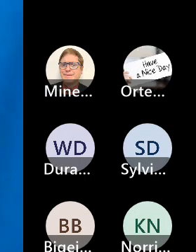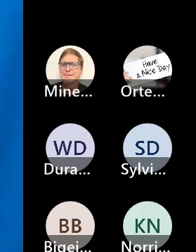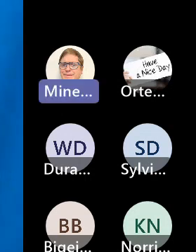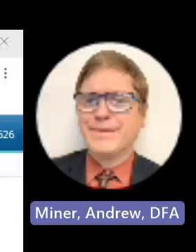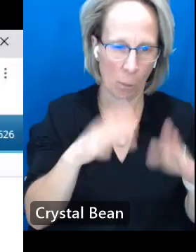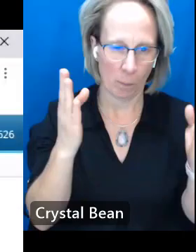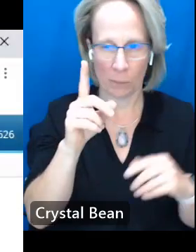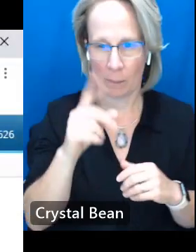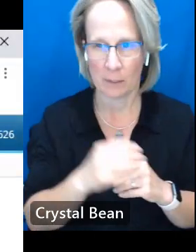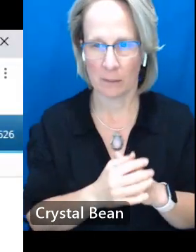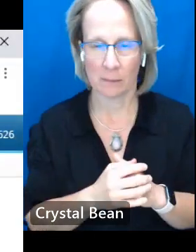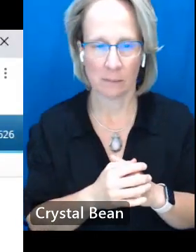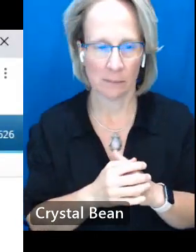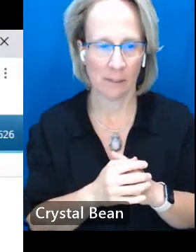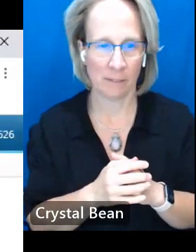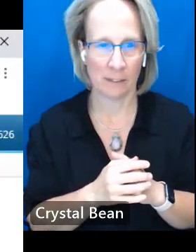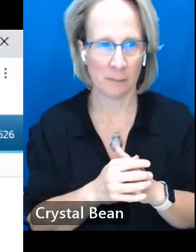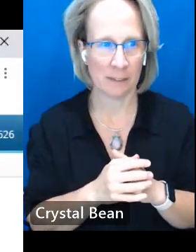Okay.